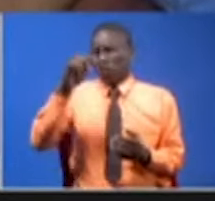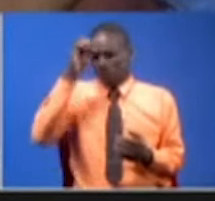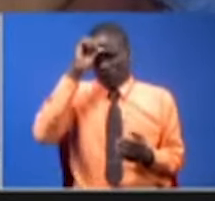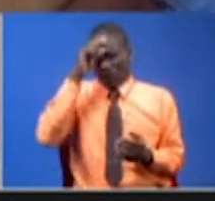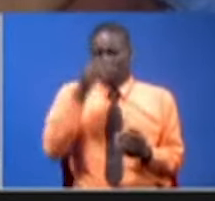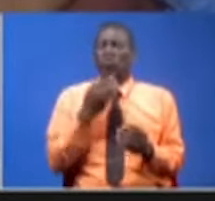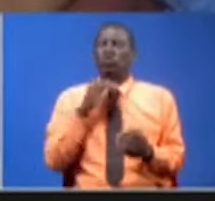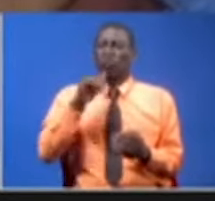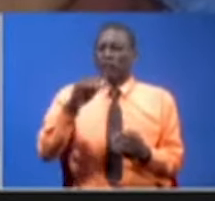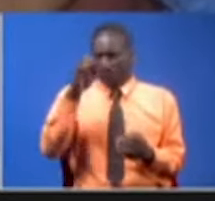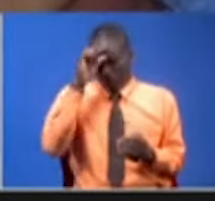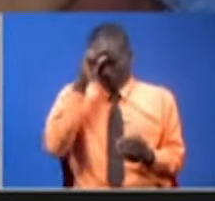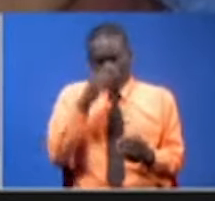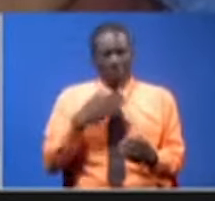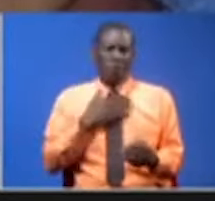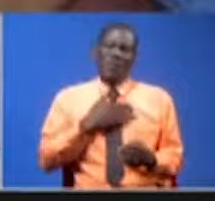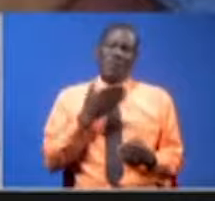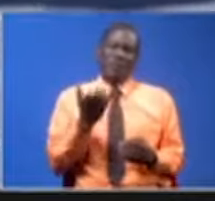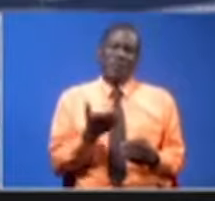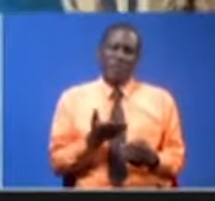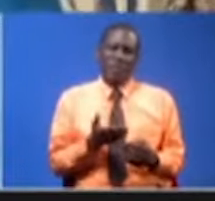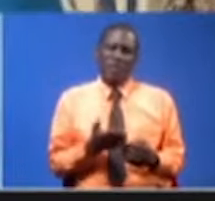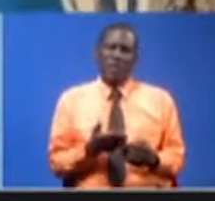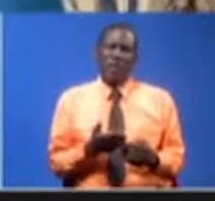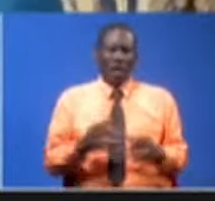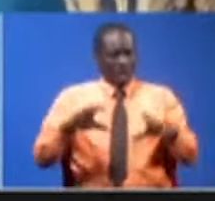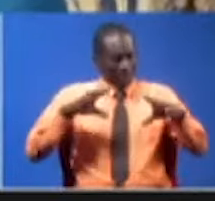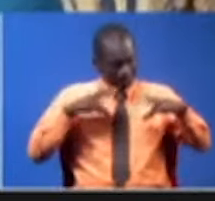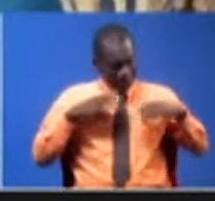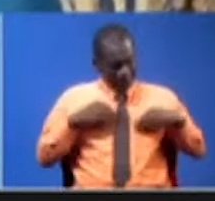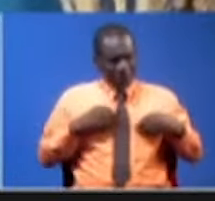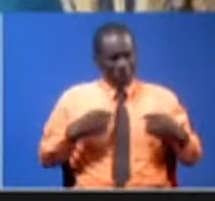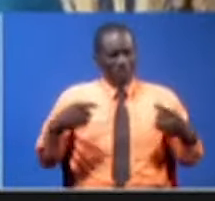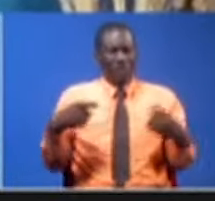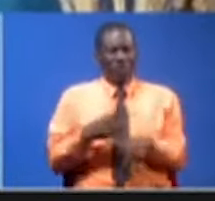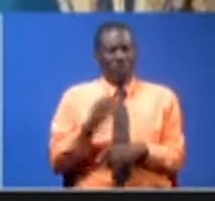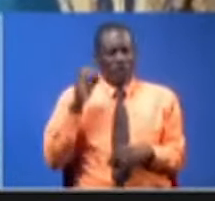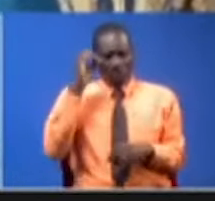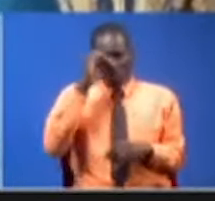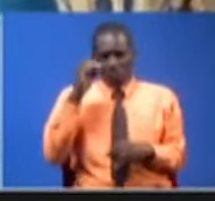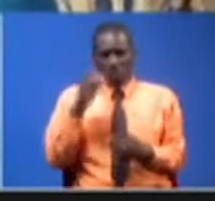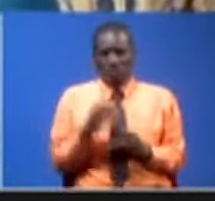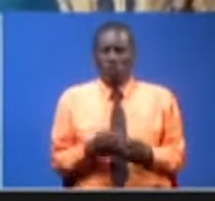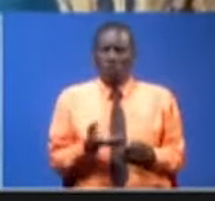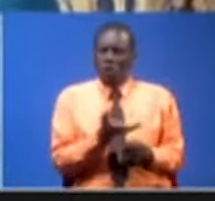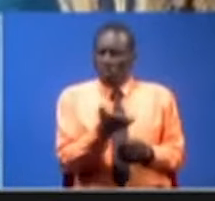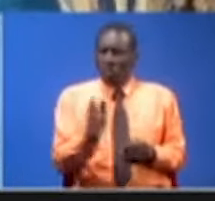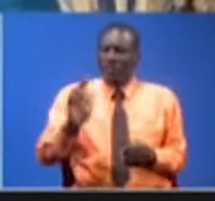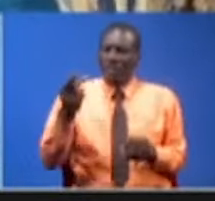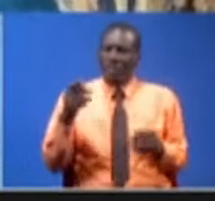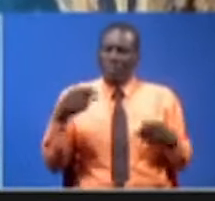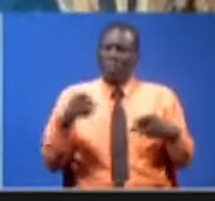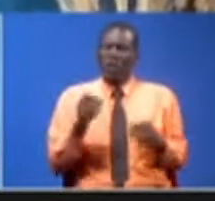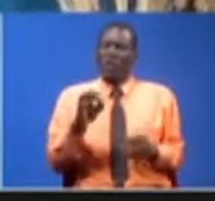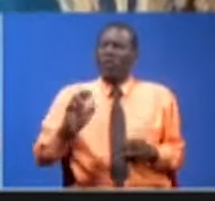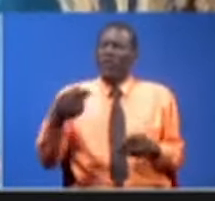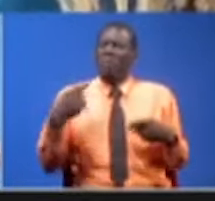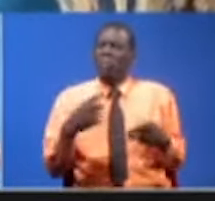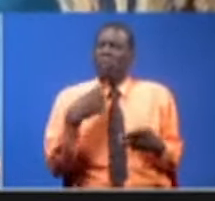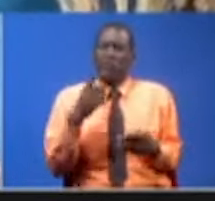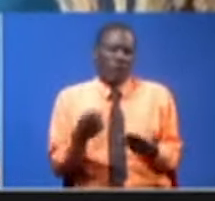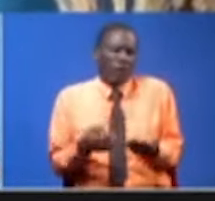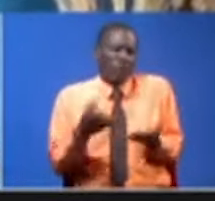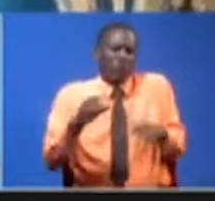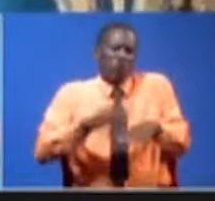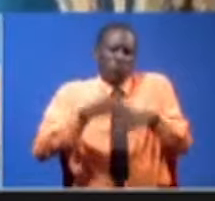yetu, tafadhali, be tolerant to divergent opinion. Hao wa Kenya wakisema mambo hapana iko sawa, hapana pigia hao